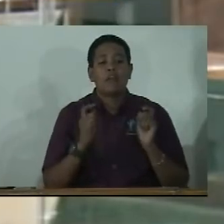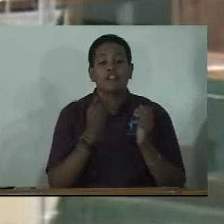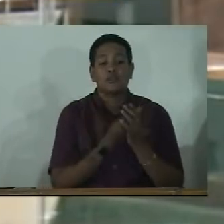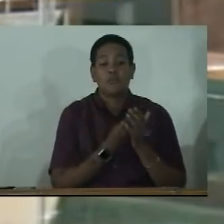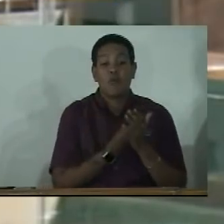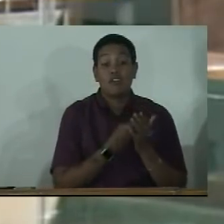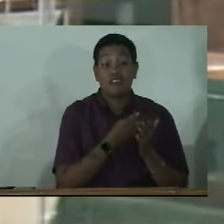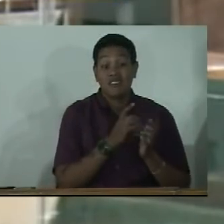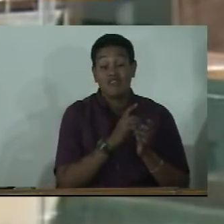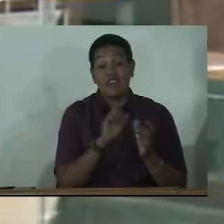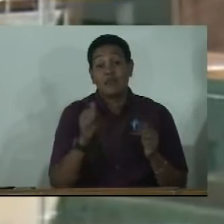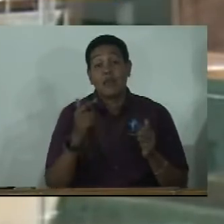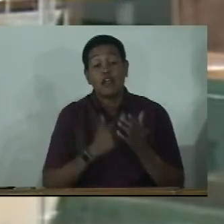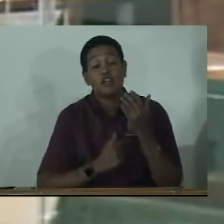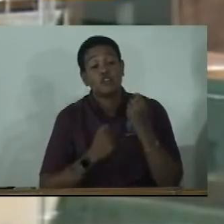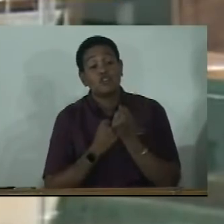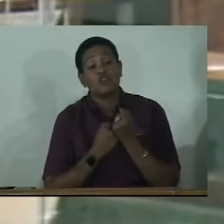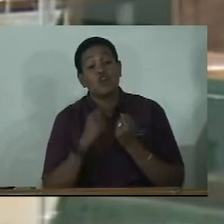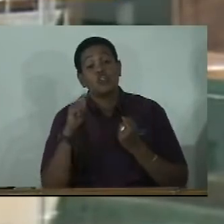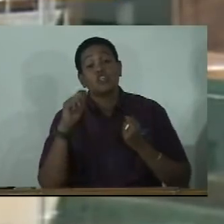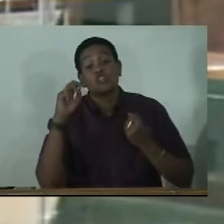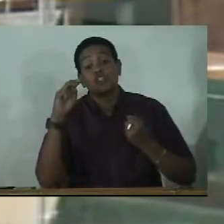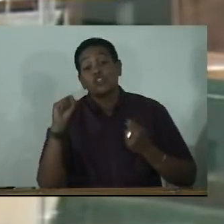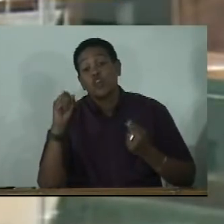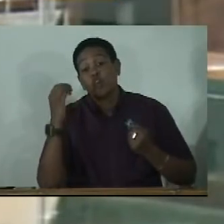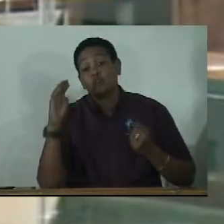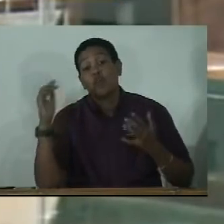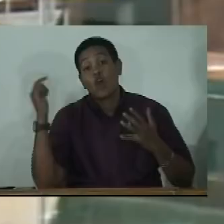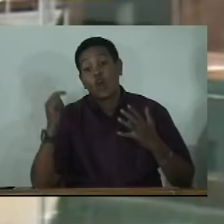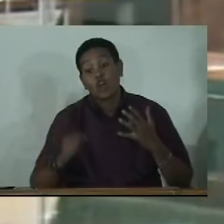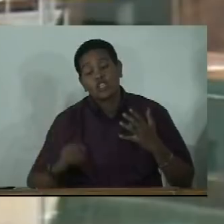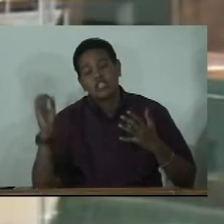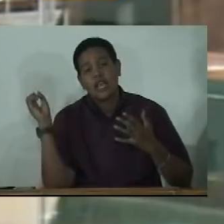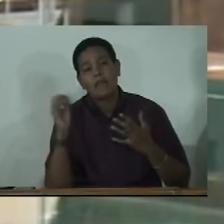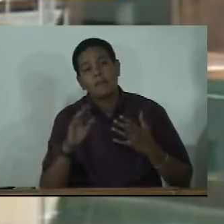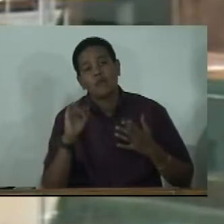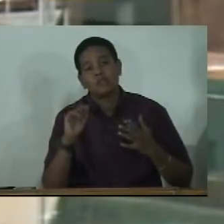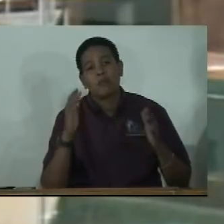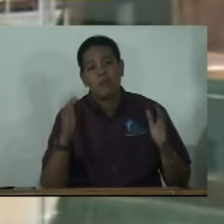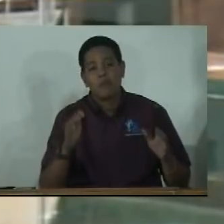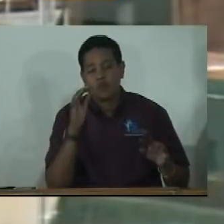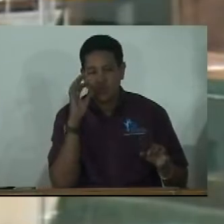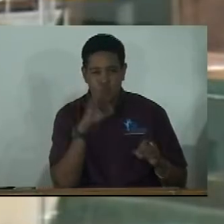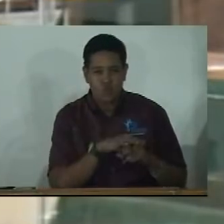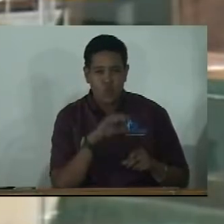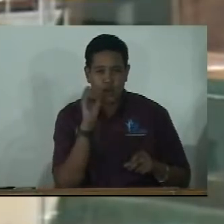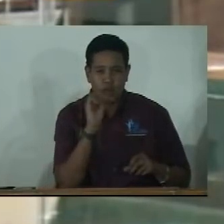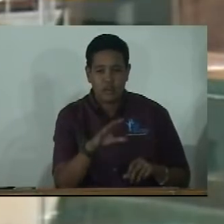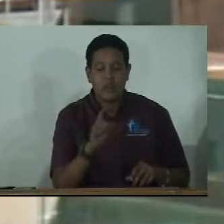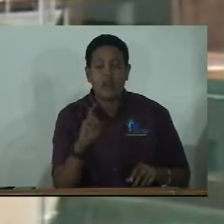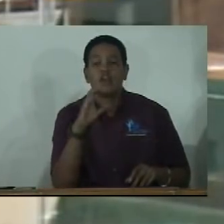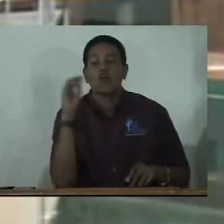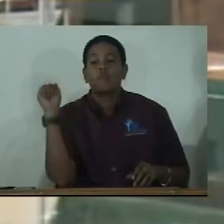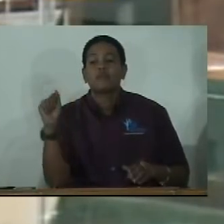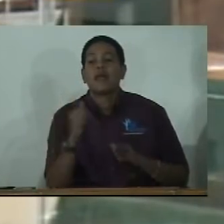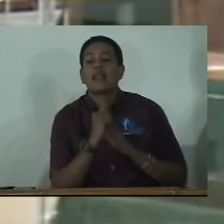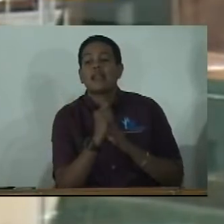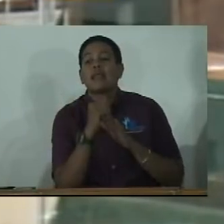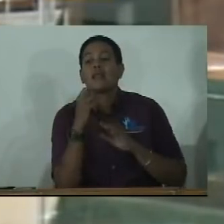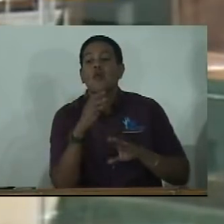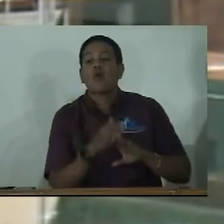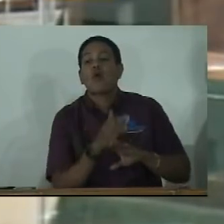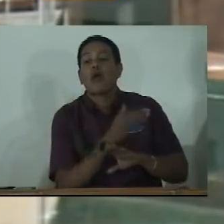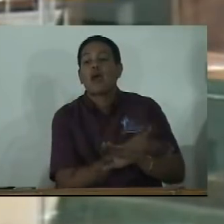pursuant to any trust, terms, or conditions imposed by the donor. The corporation may lend or advance